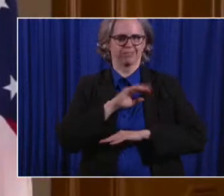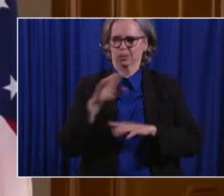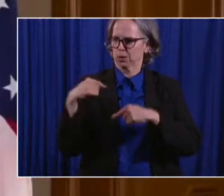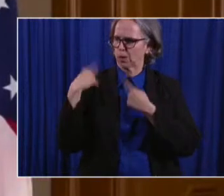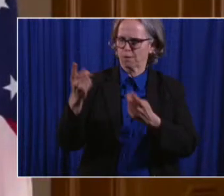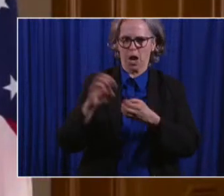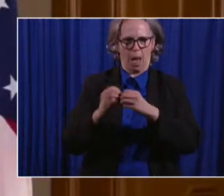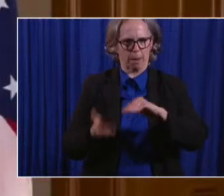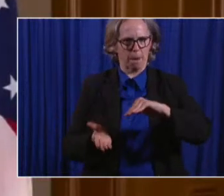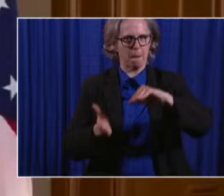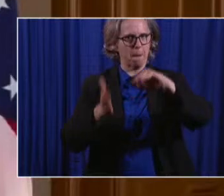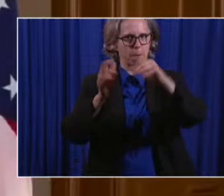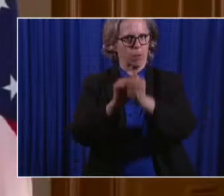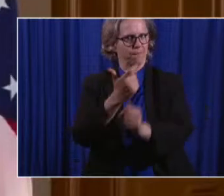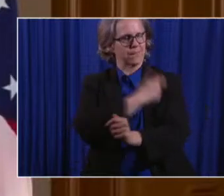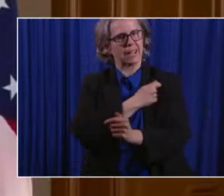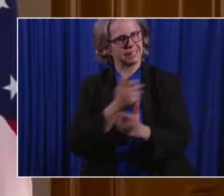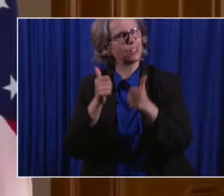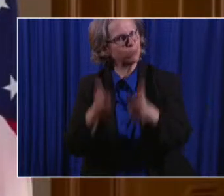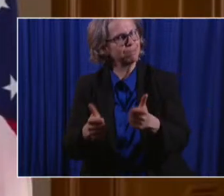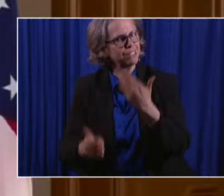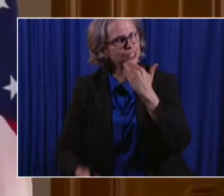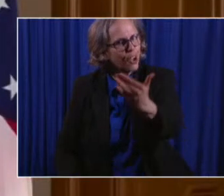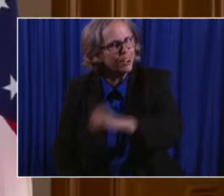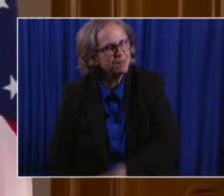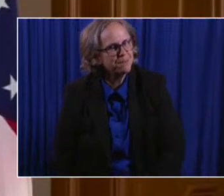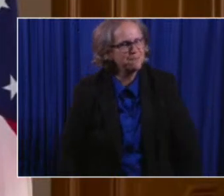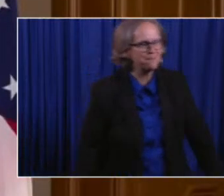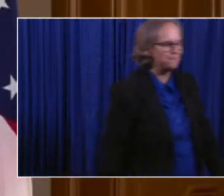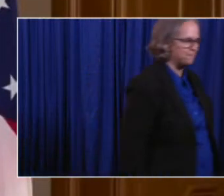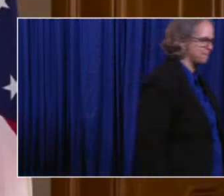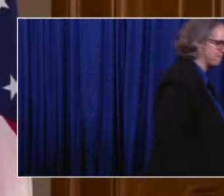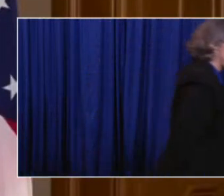Next question is from Bennett Wise at WKEF in Dayton.